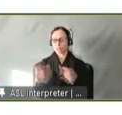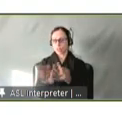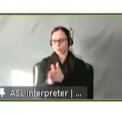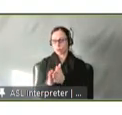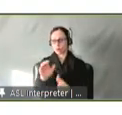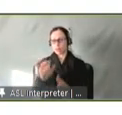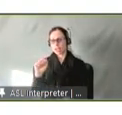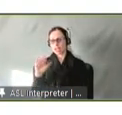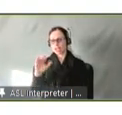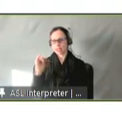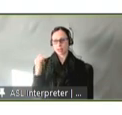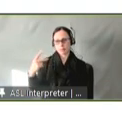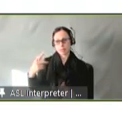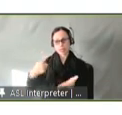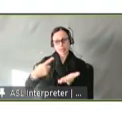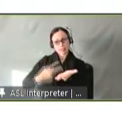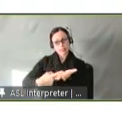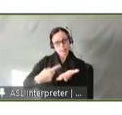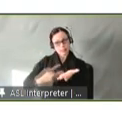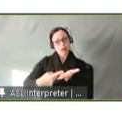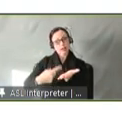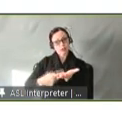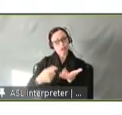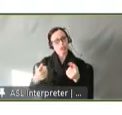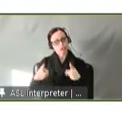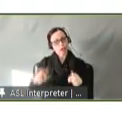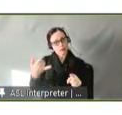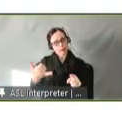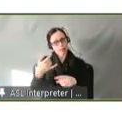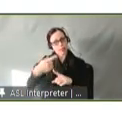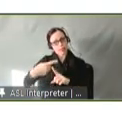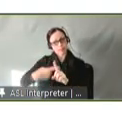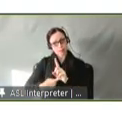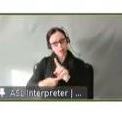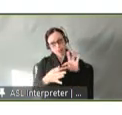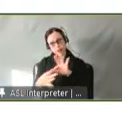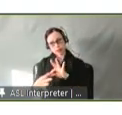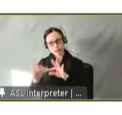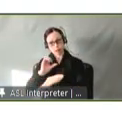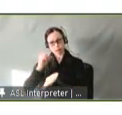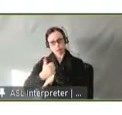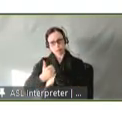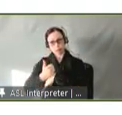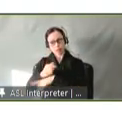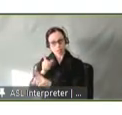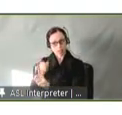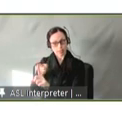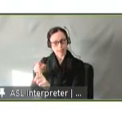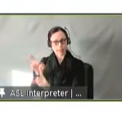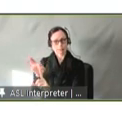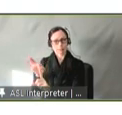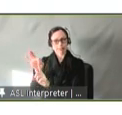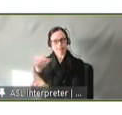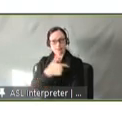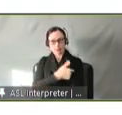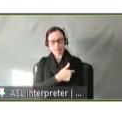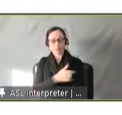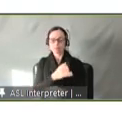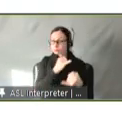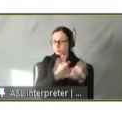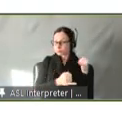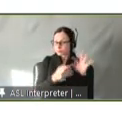ACIP discussions that will occur later this month in regard to implementing this specific vaccine. And then finally,